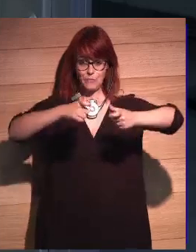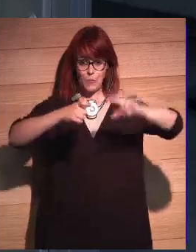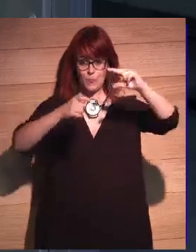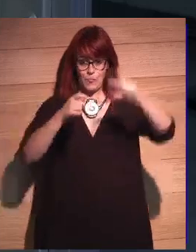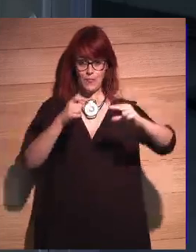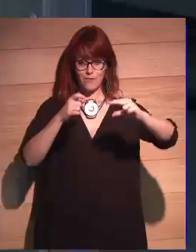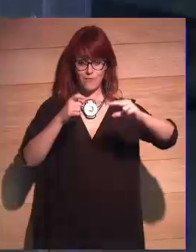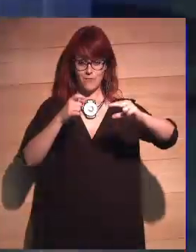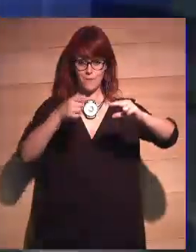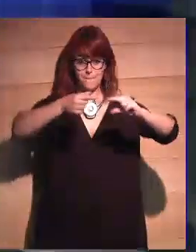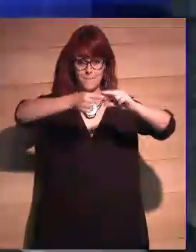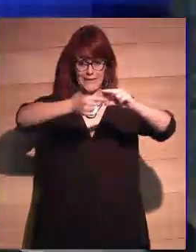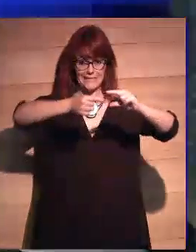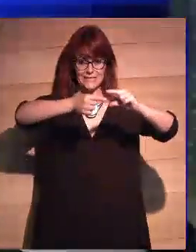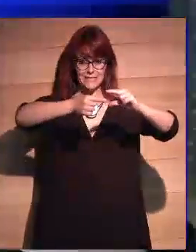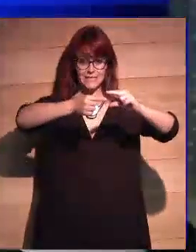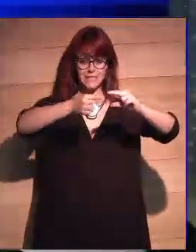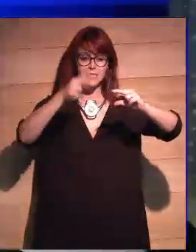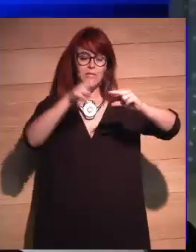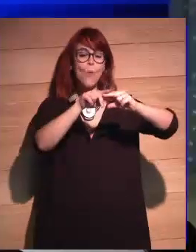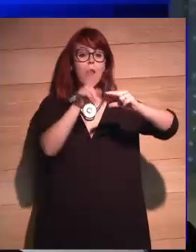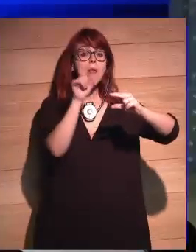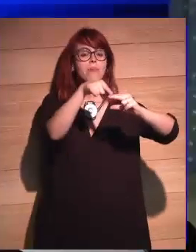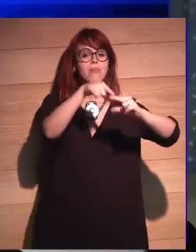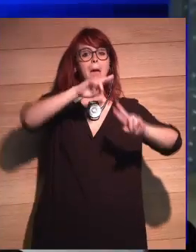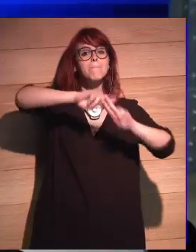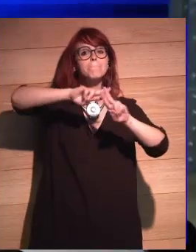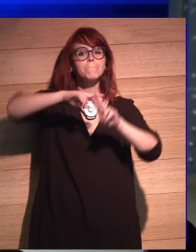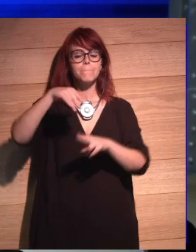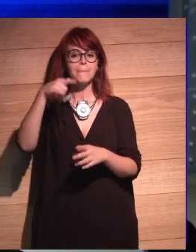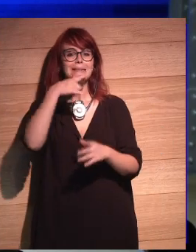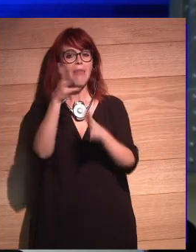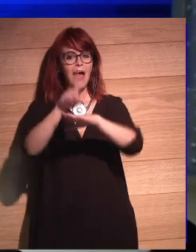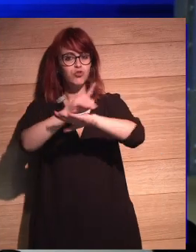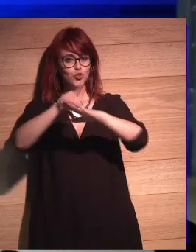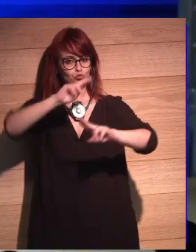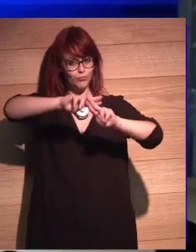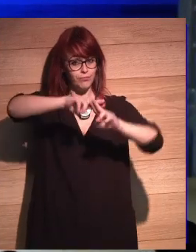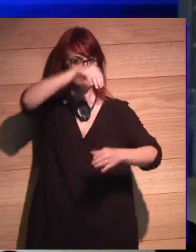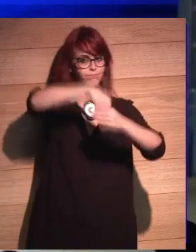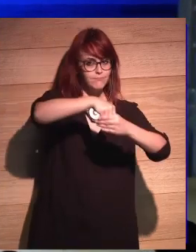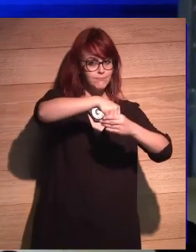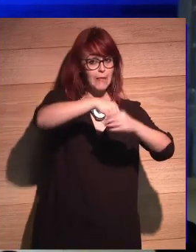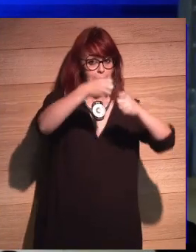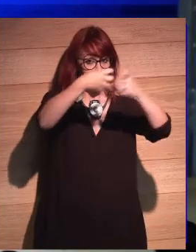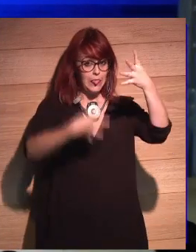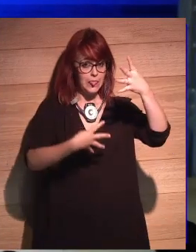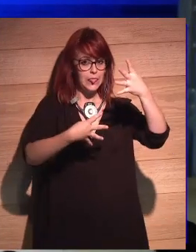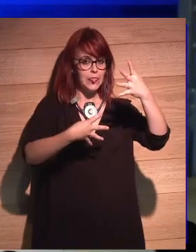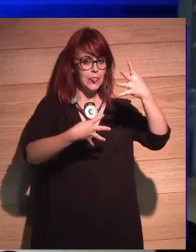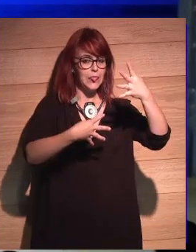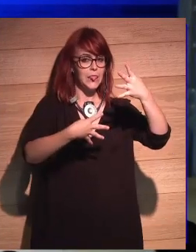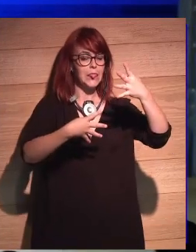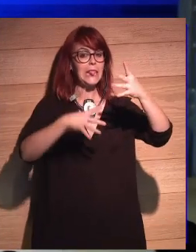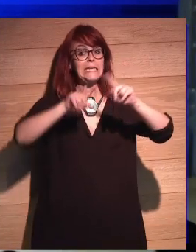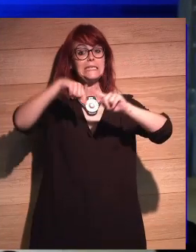describes, to a machine or to others and to maybe your user what is actually this